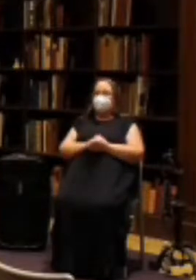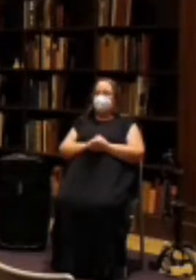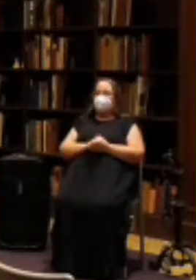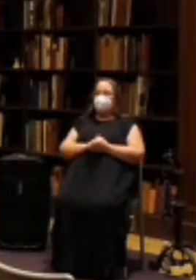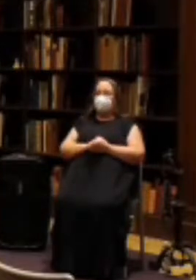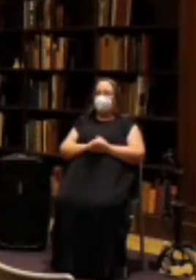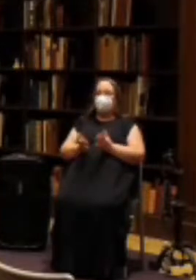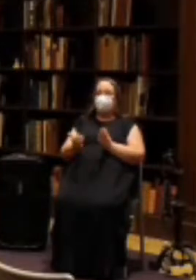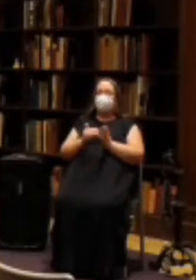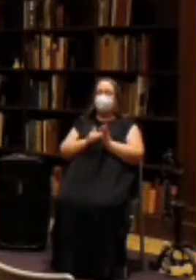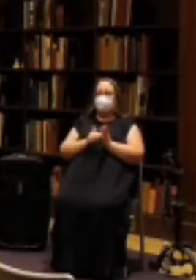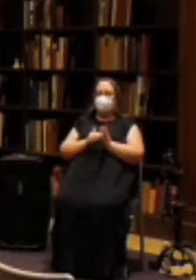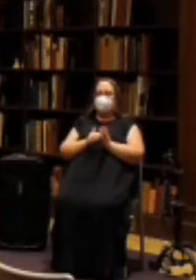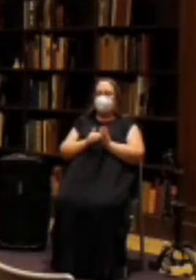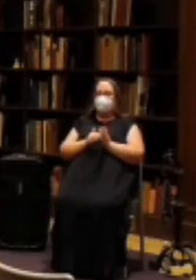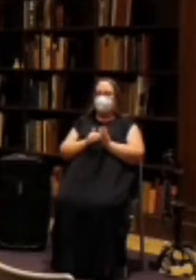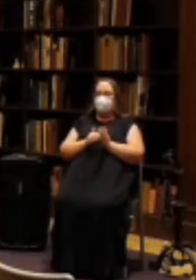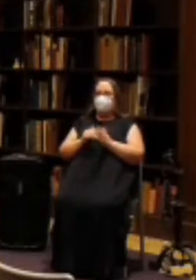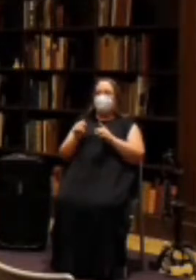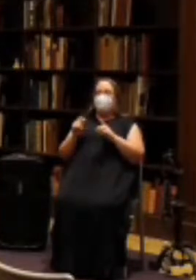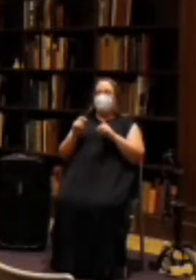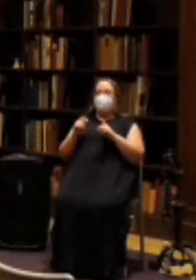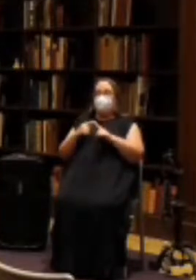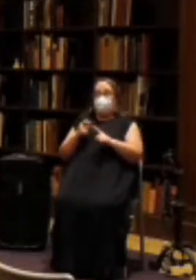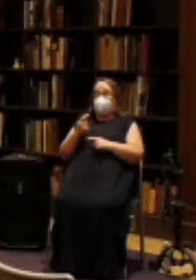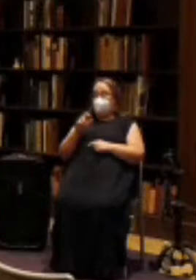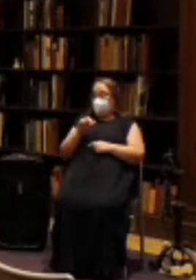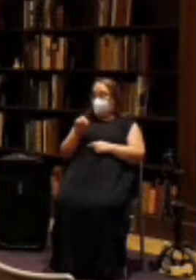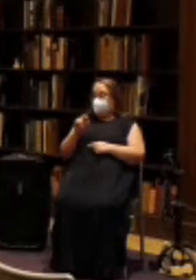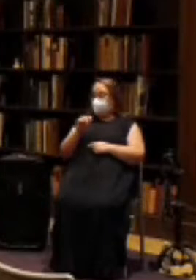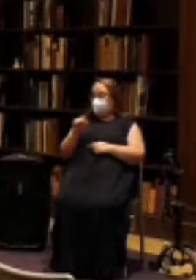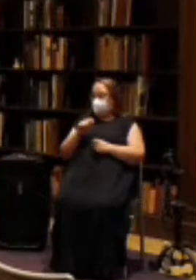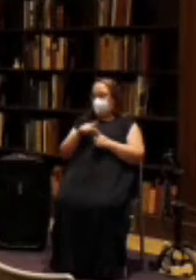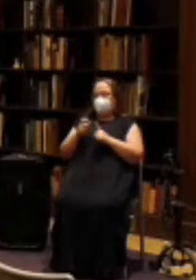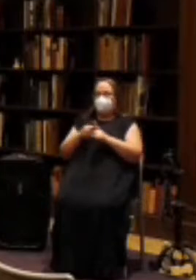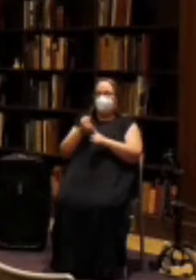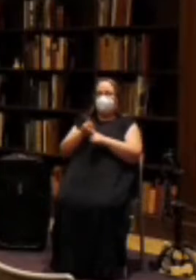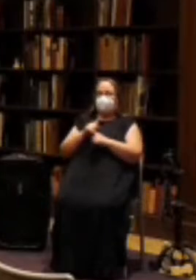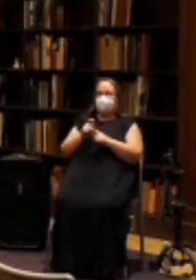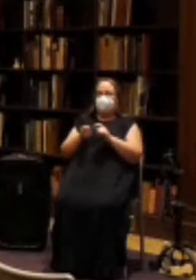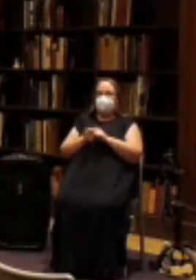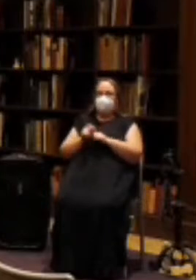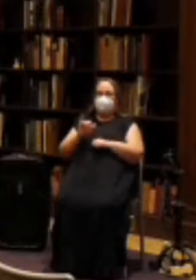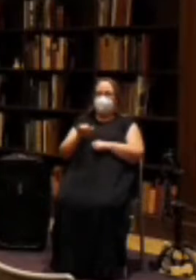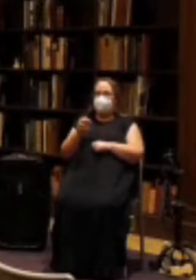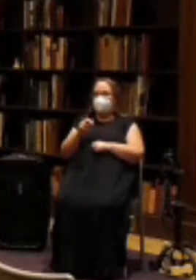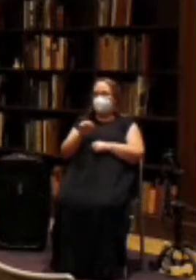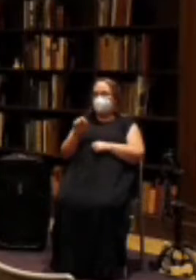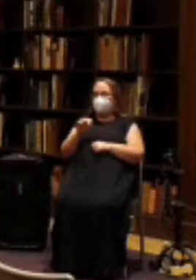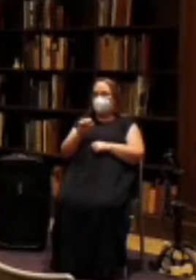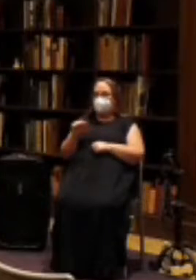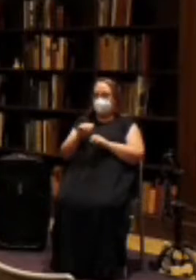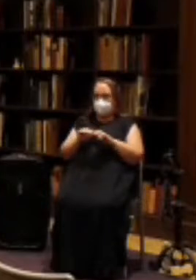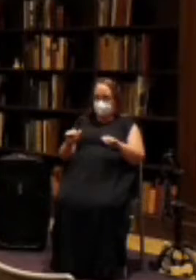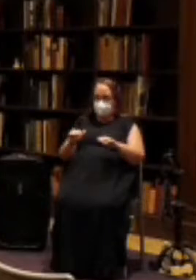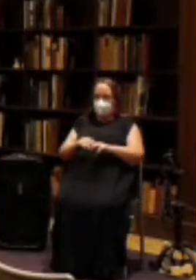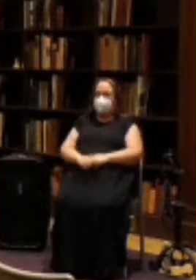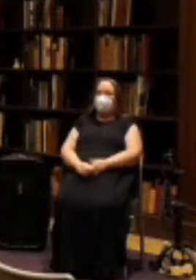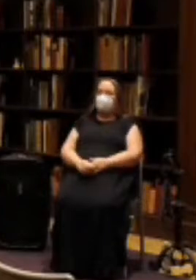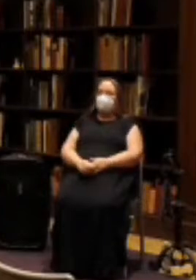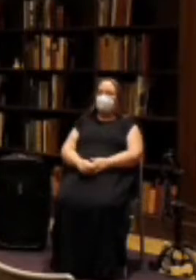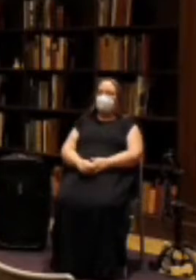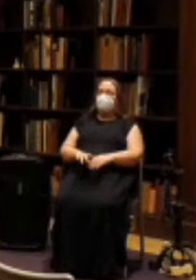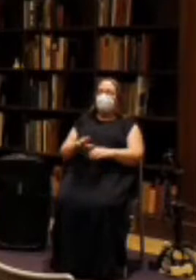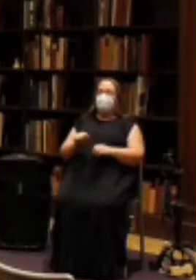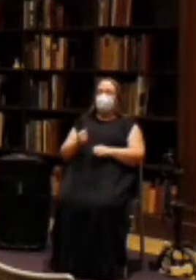again, this is, they came from those grassroots and they wanted to affect change at that grassroots level. But